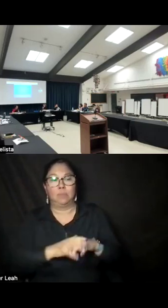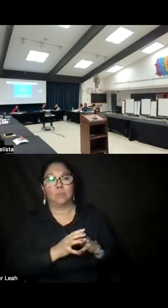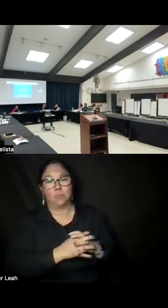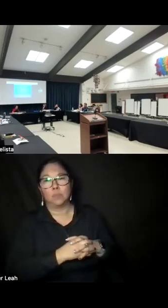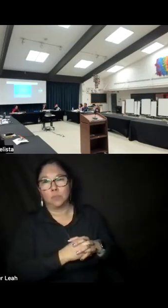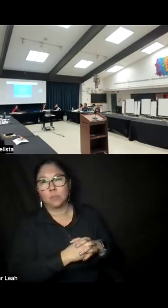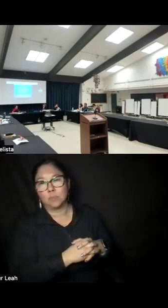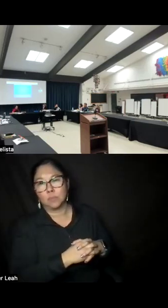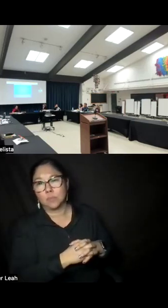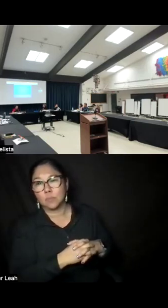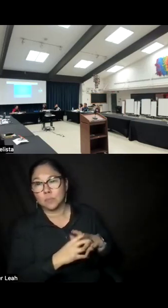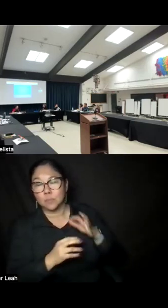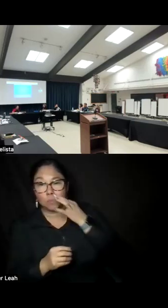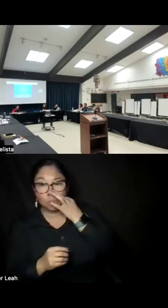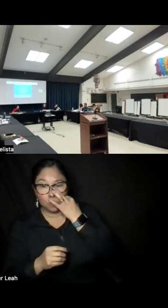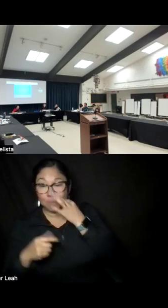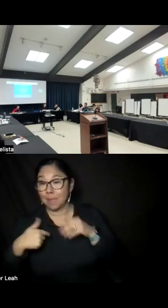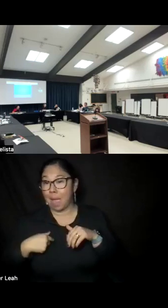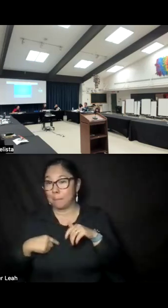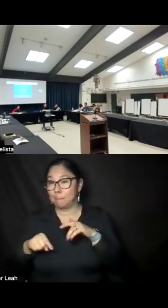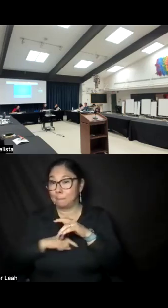want to kind of recap? Okay.